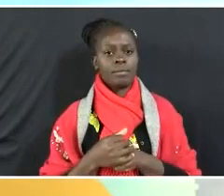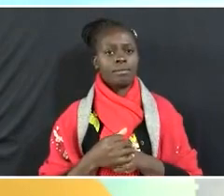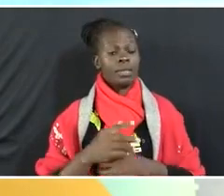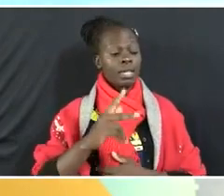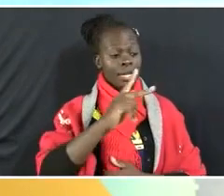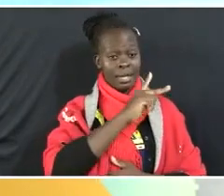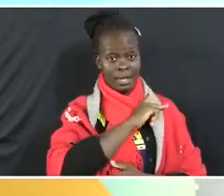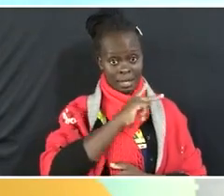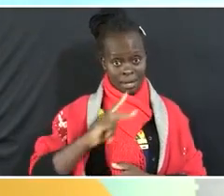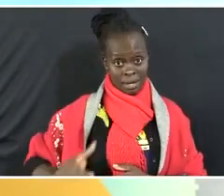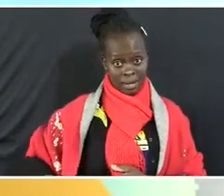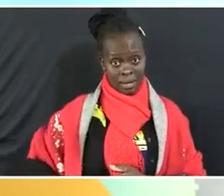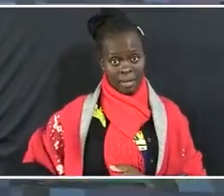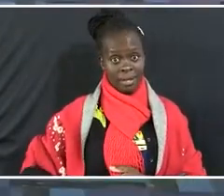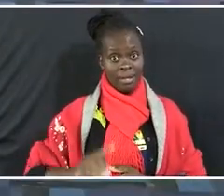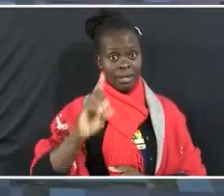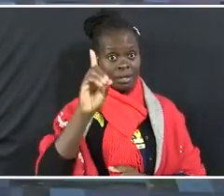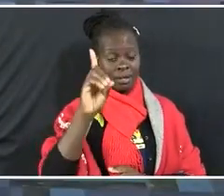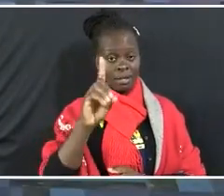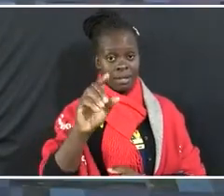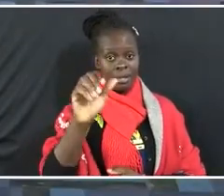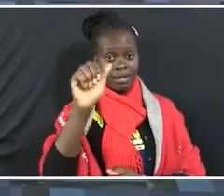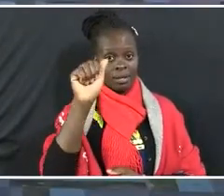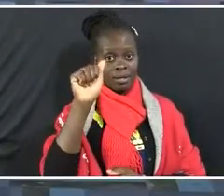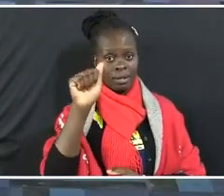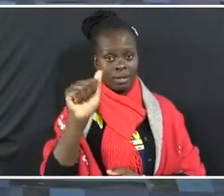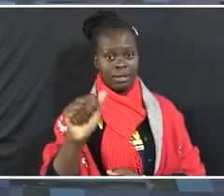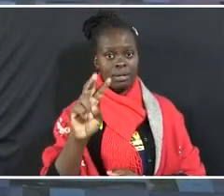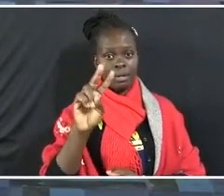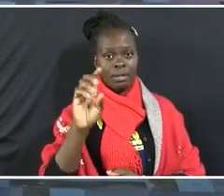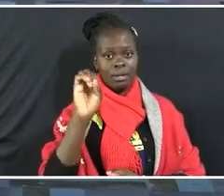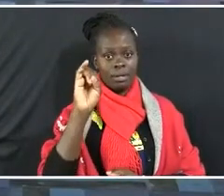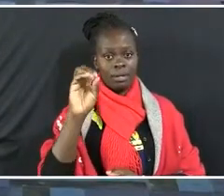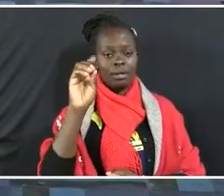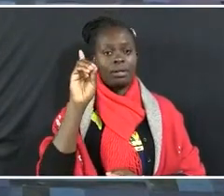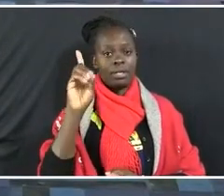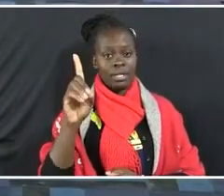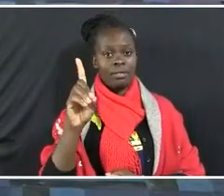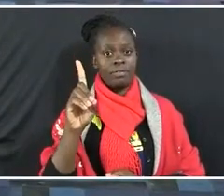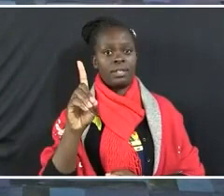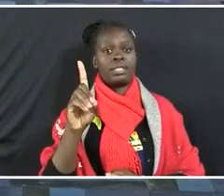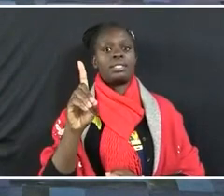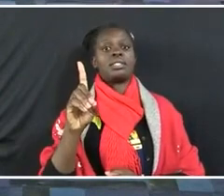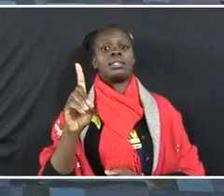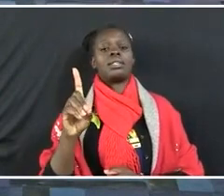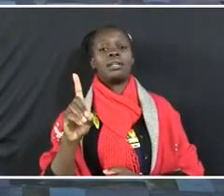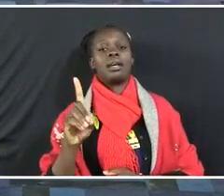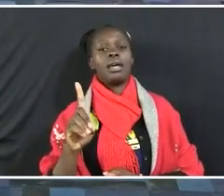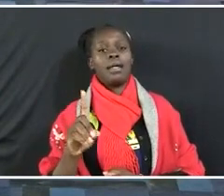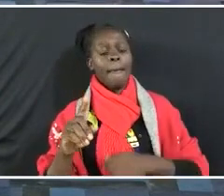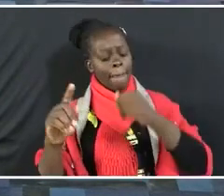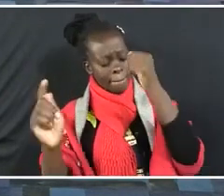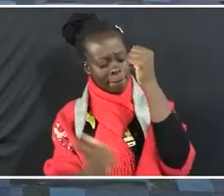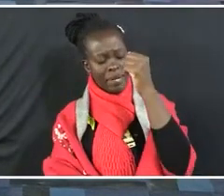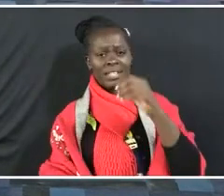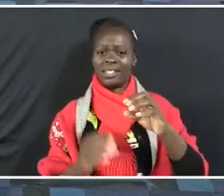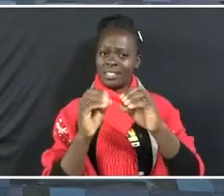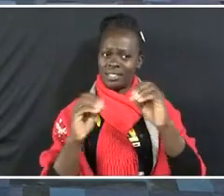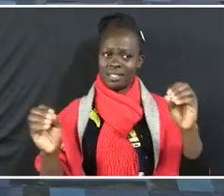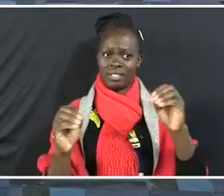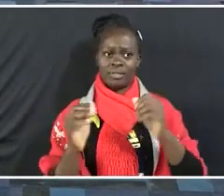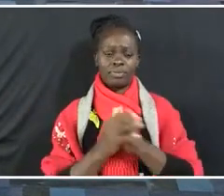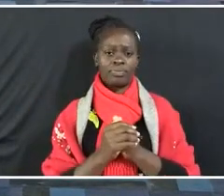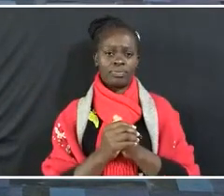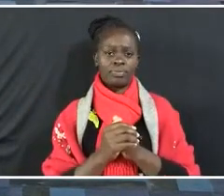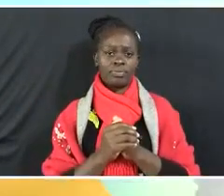Amnon has raped the sister. David does not address the matter. David just becomes angry. Listen, becoming angry